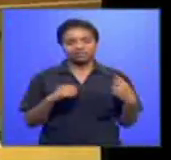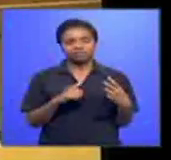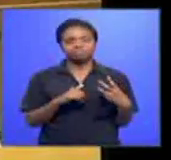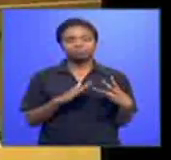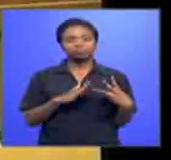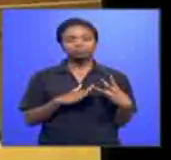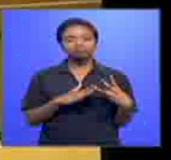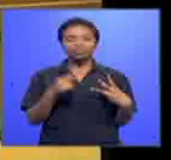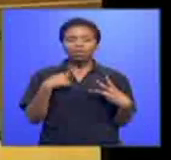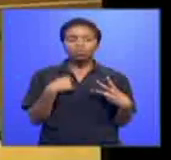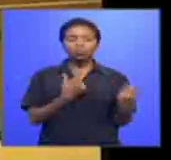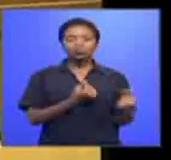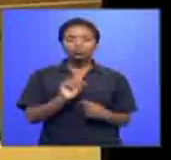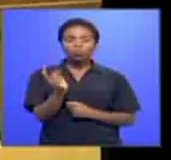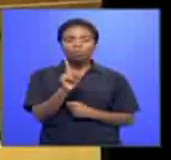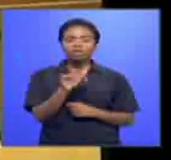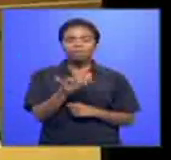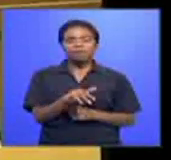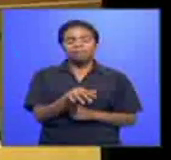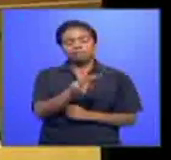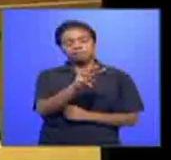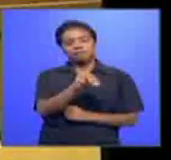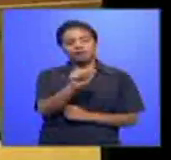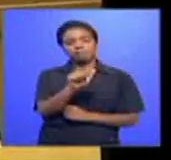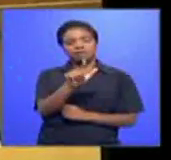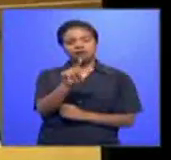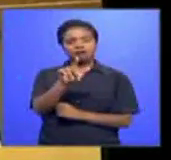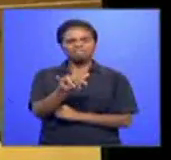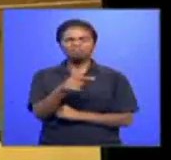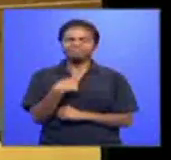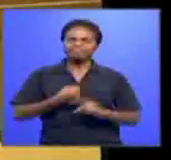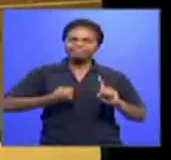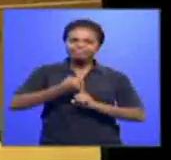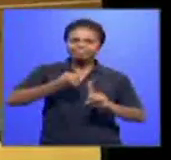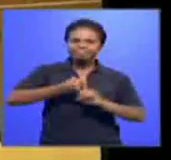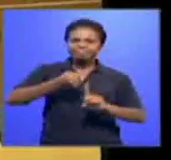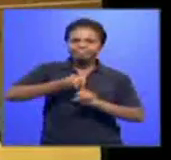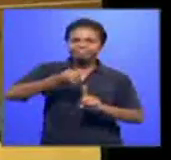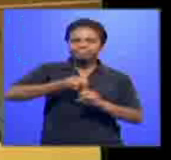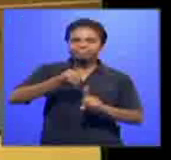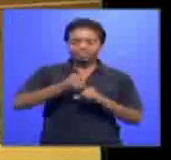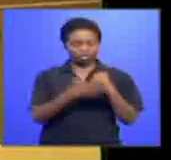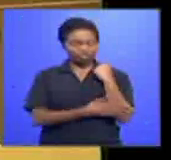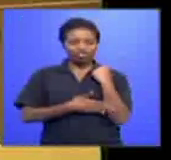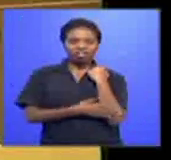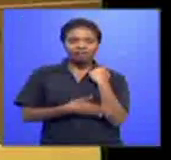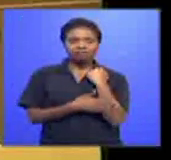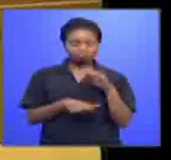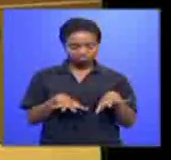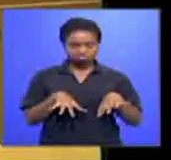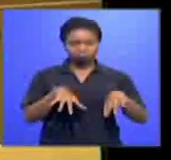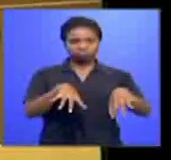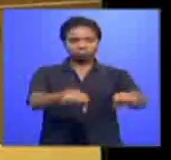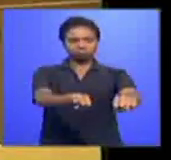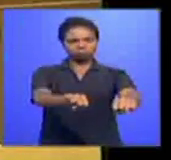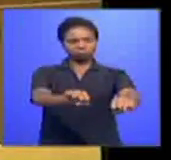we stand by the people of Mali in their effort to claim and assert